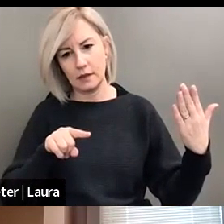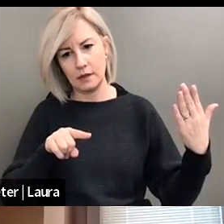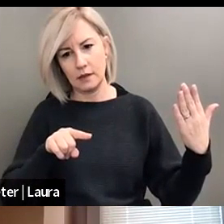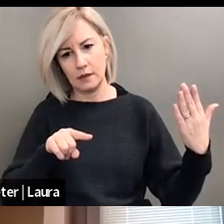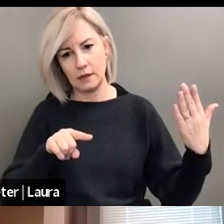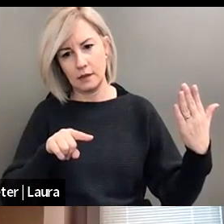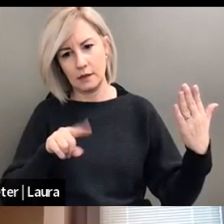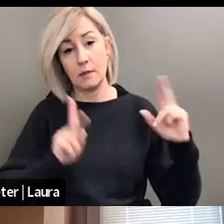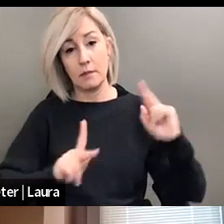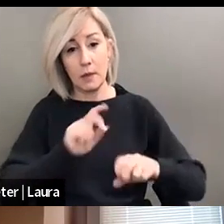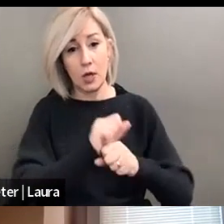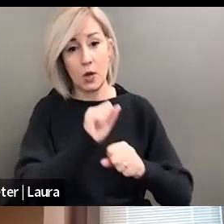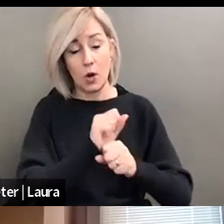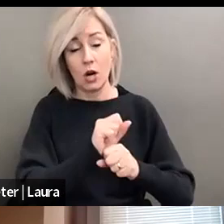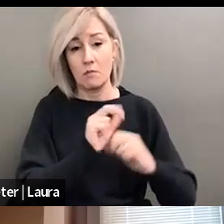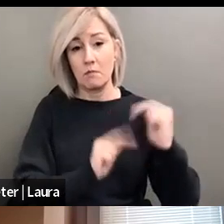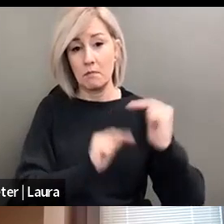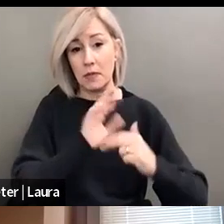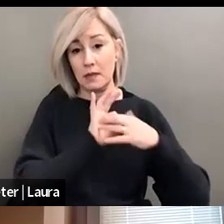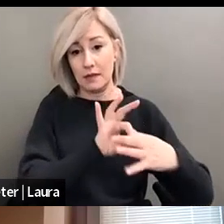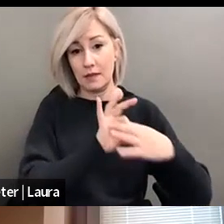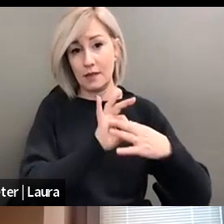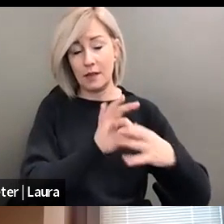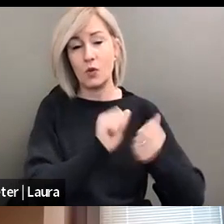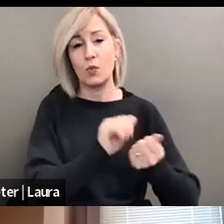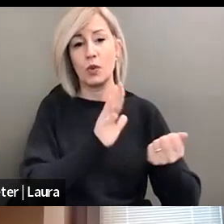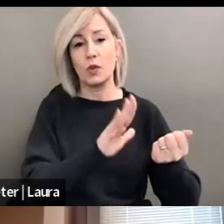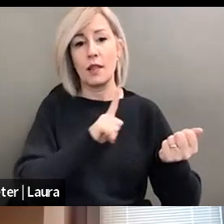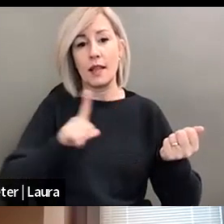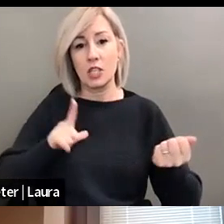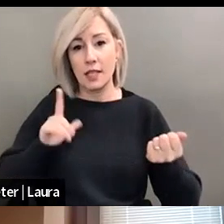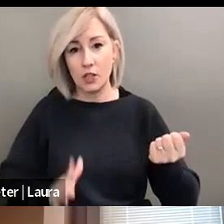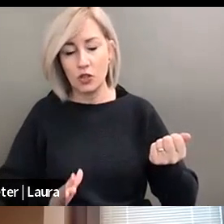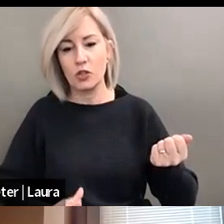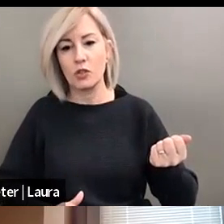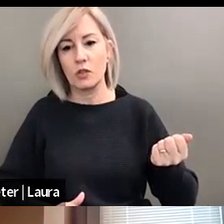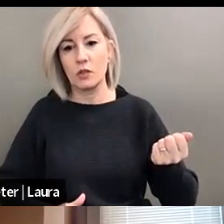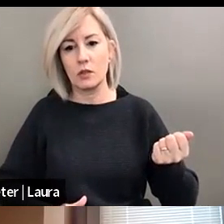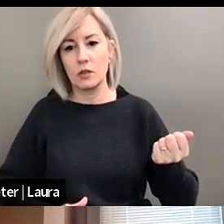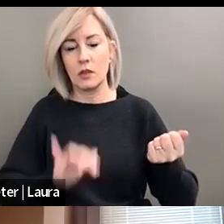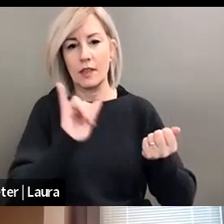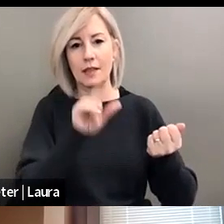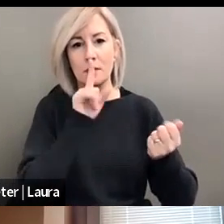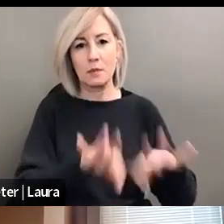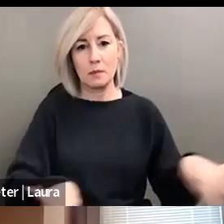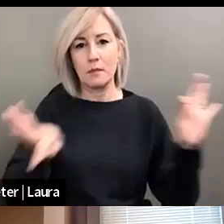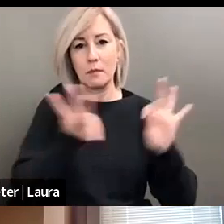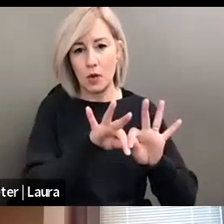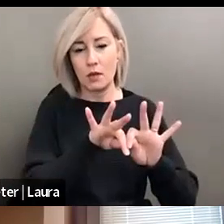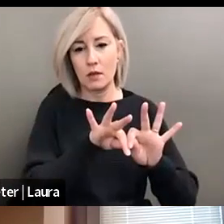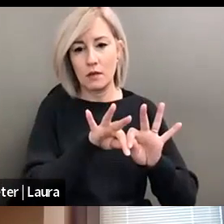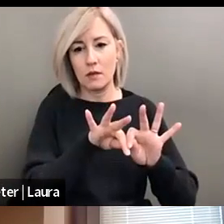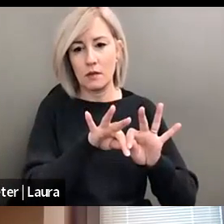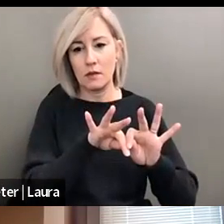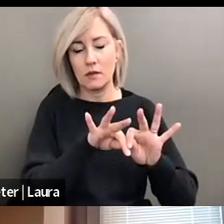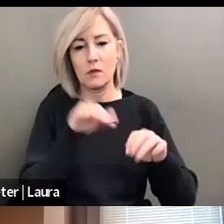can work on building relationships with their legislators. And that's really key and important, so that it's